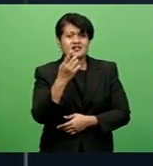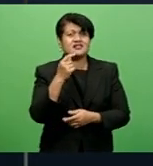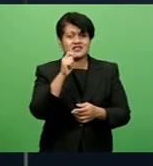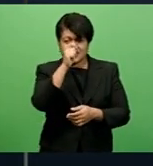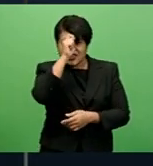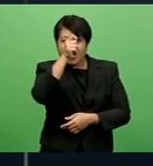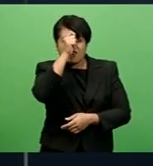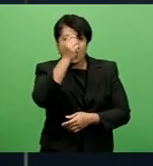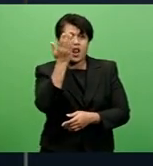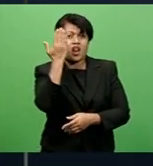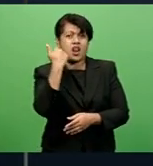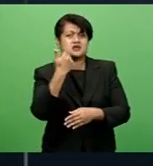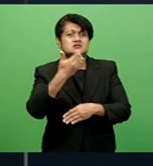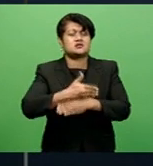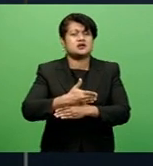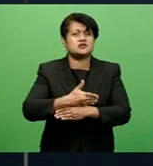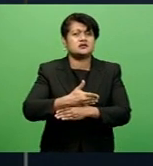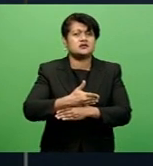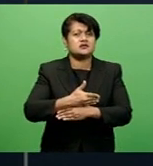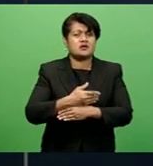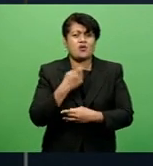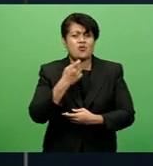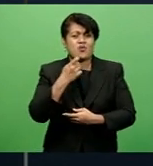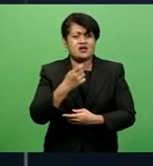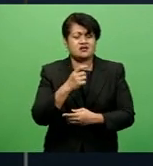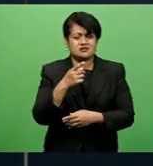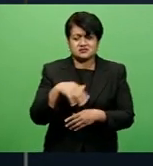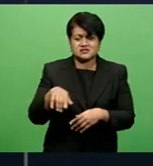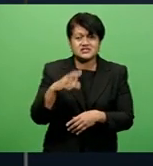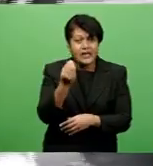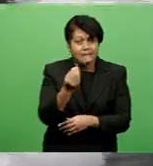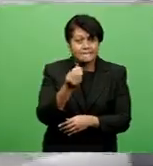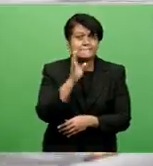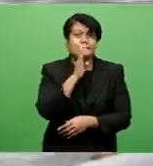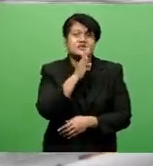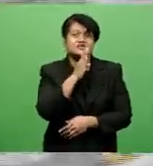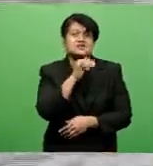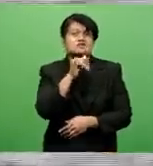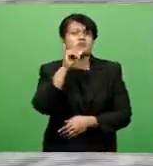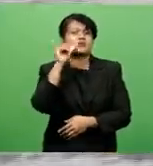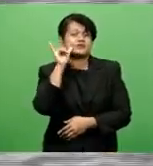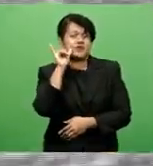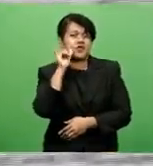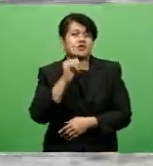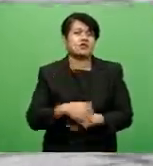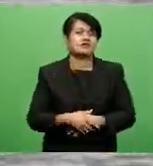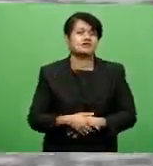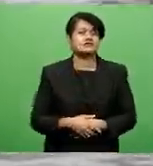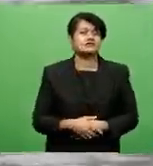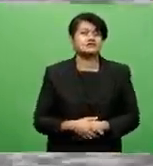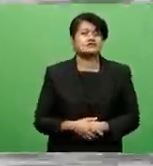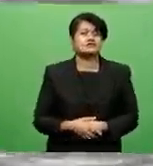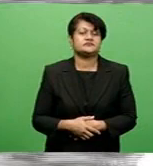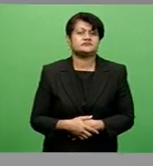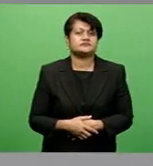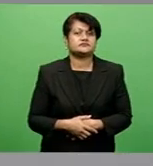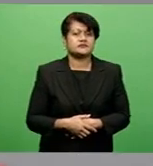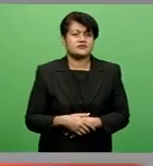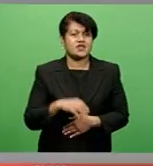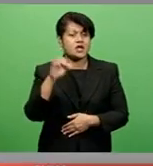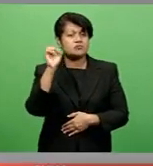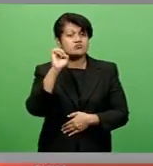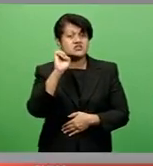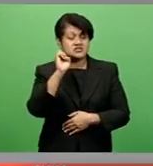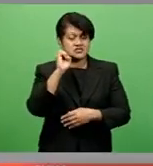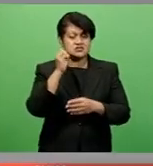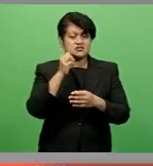reports there are worries about those who are still missing since yesterday. Emergency crews have